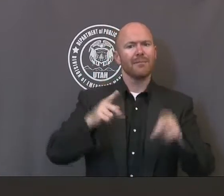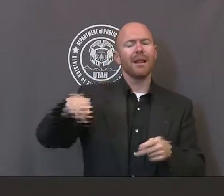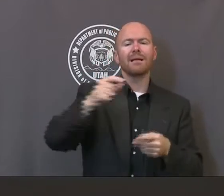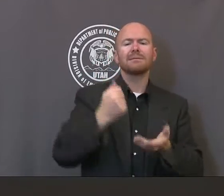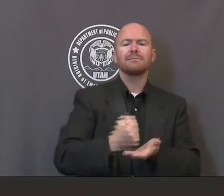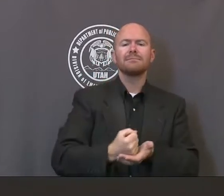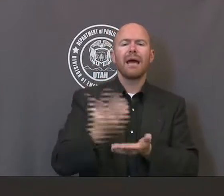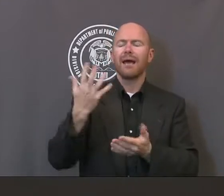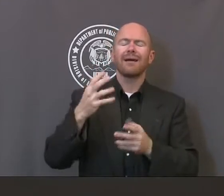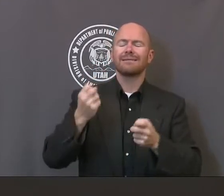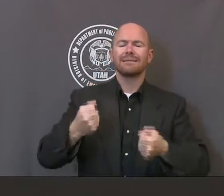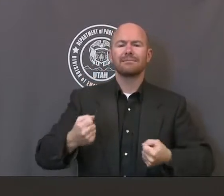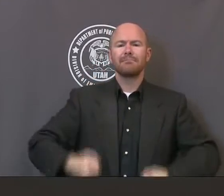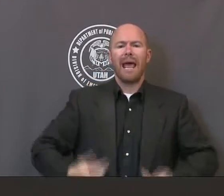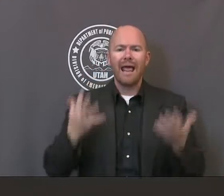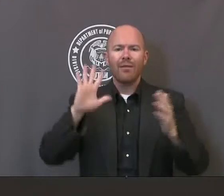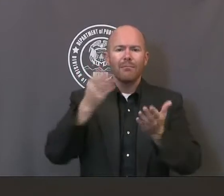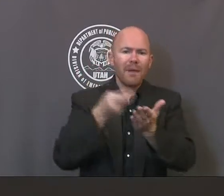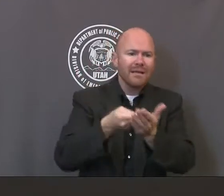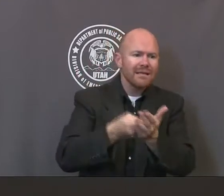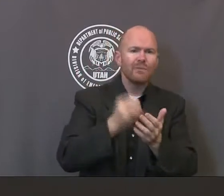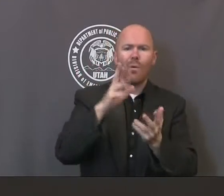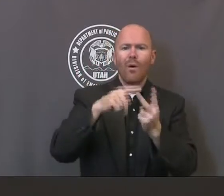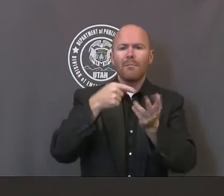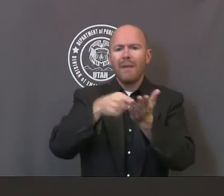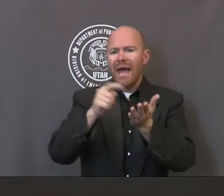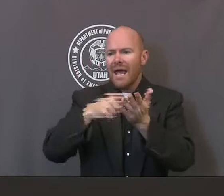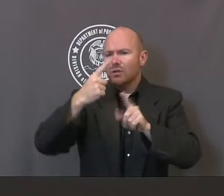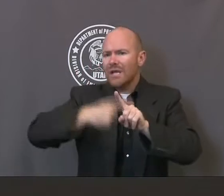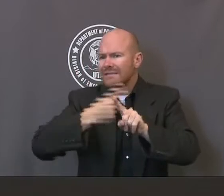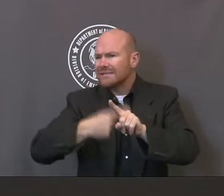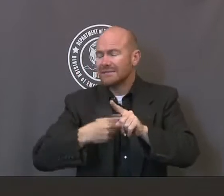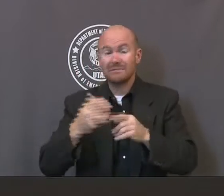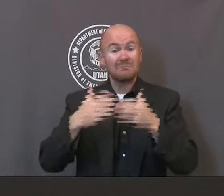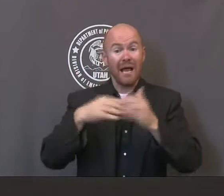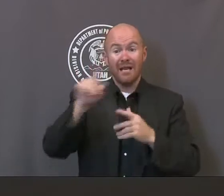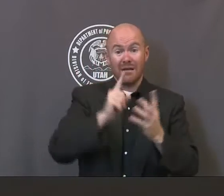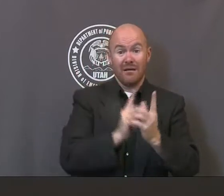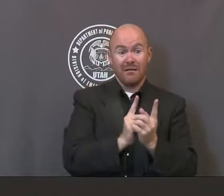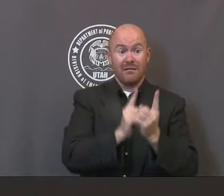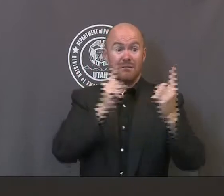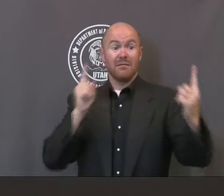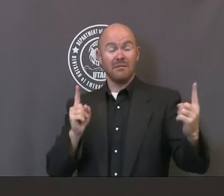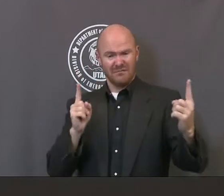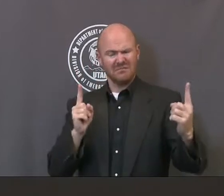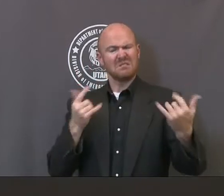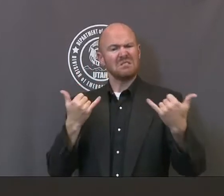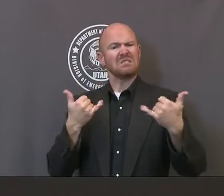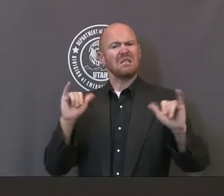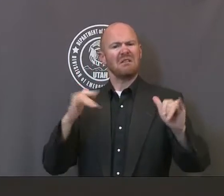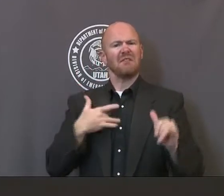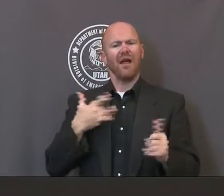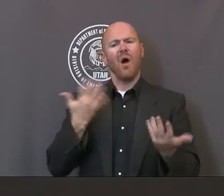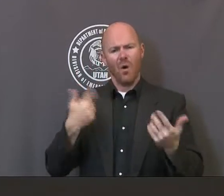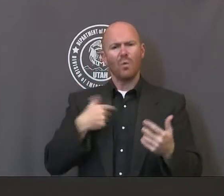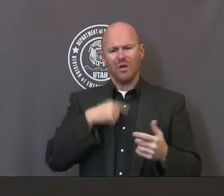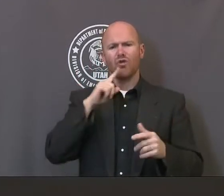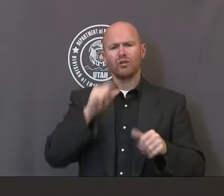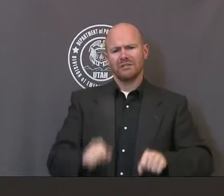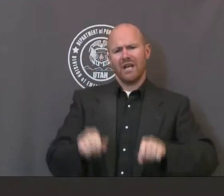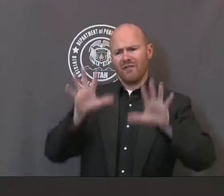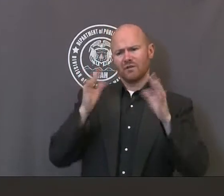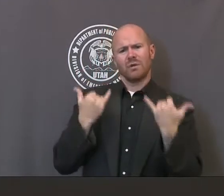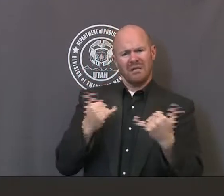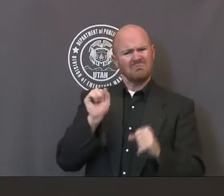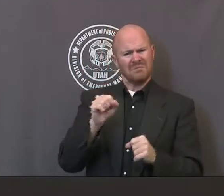And although we had to stay apart, we worked together. And if you were like me, you believed that a short season of sacrifice would allow us